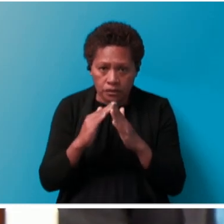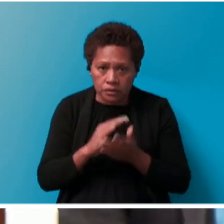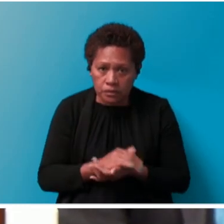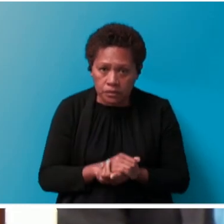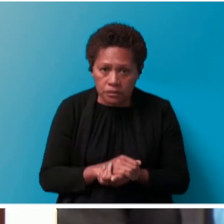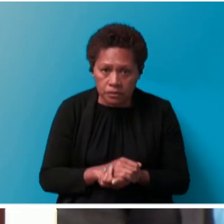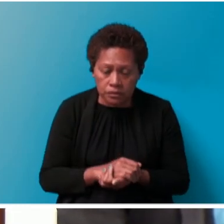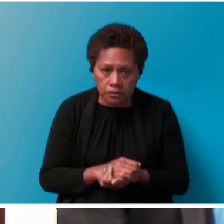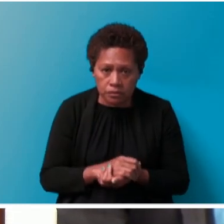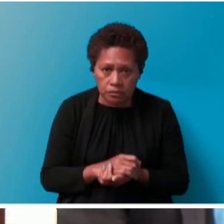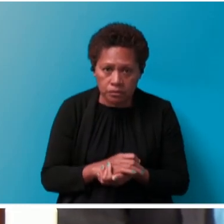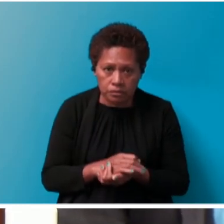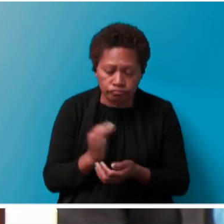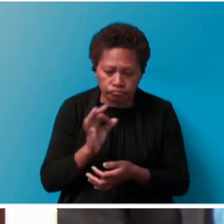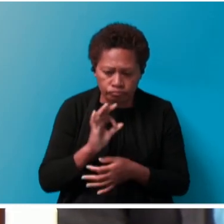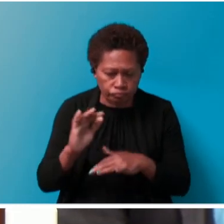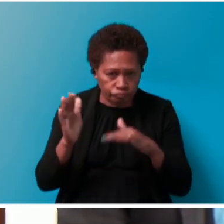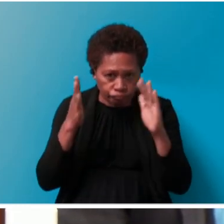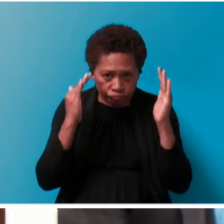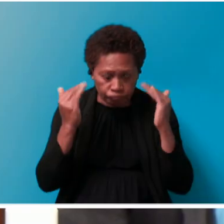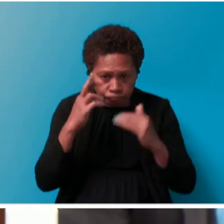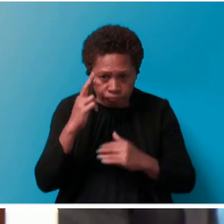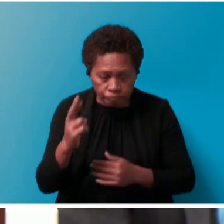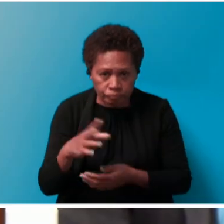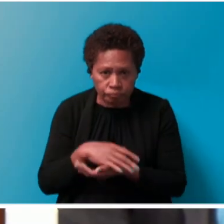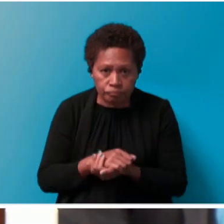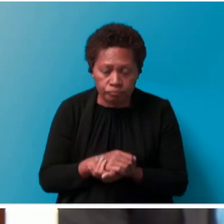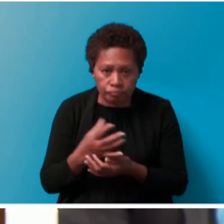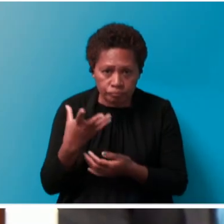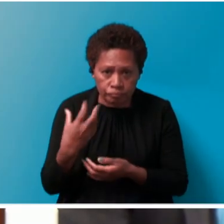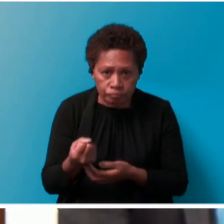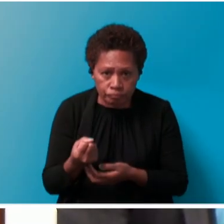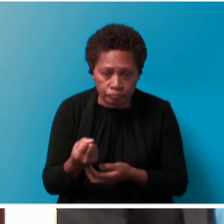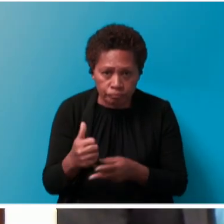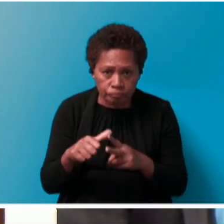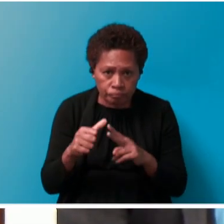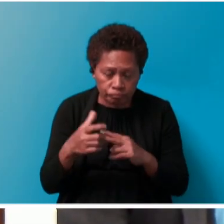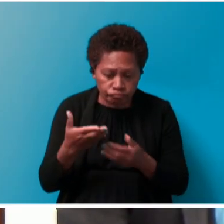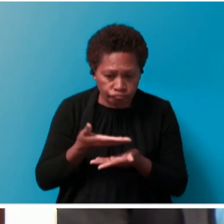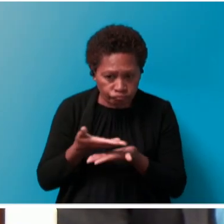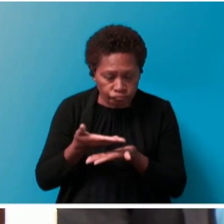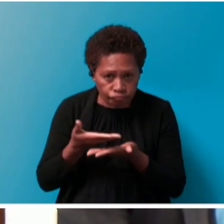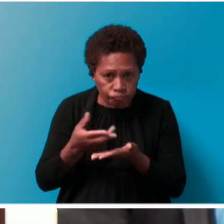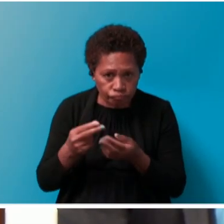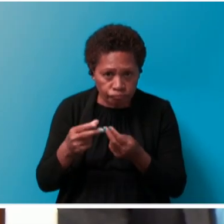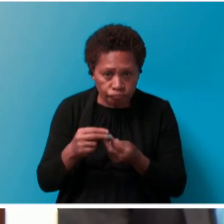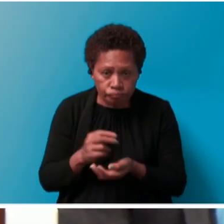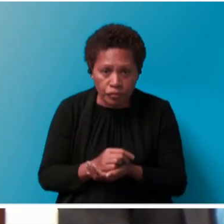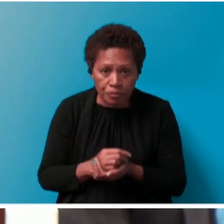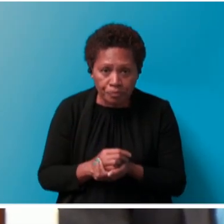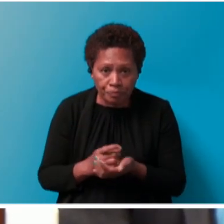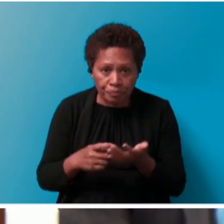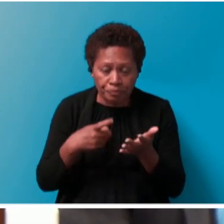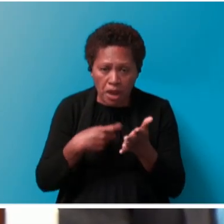And not only that, Mr. Speaker, sir, I've also had consultation and also discussion in the public rental board for those families that can